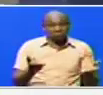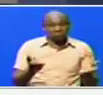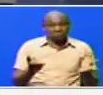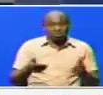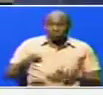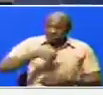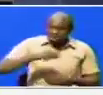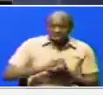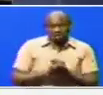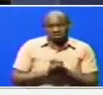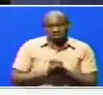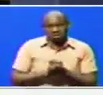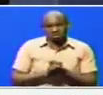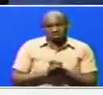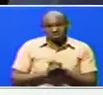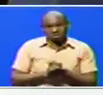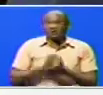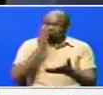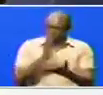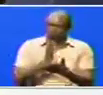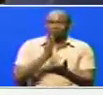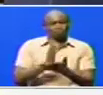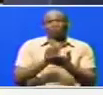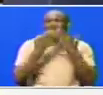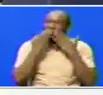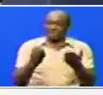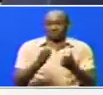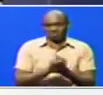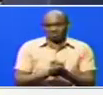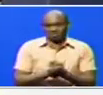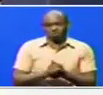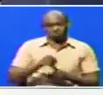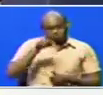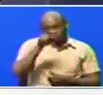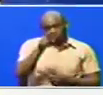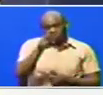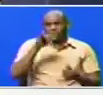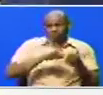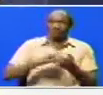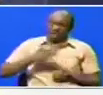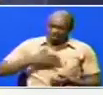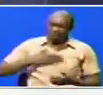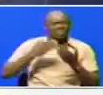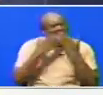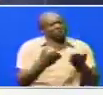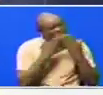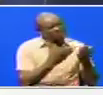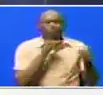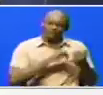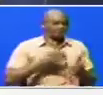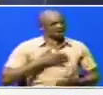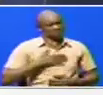We are truly grateful to you for everything you've done. Asanteni sana, jameni.